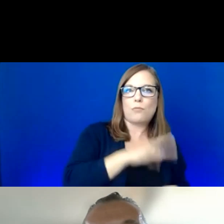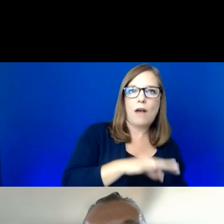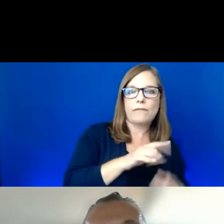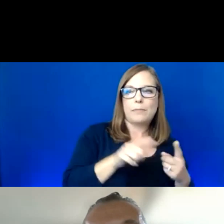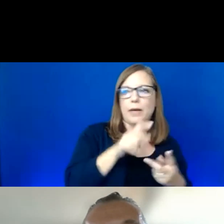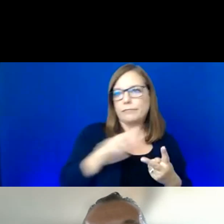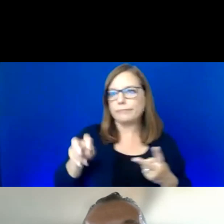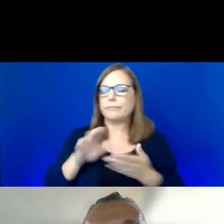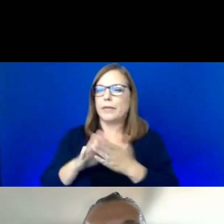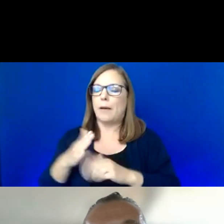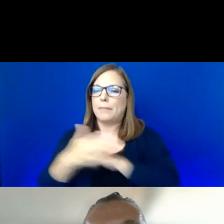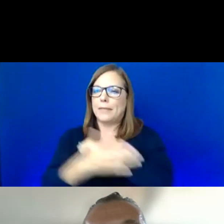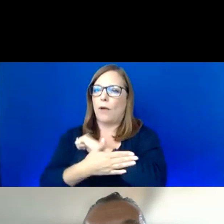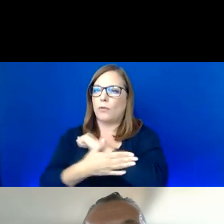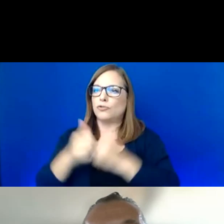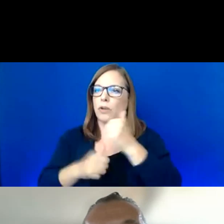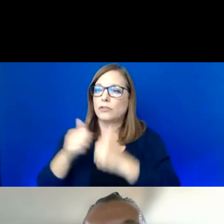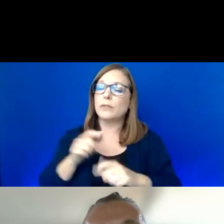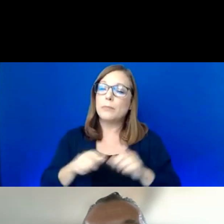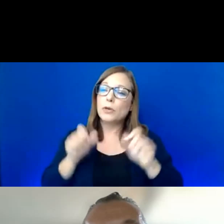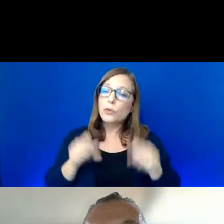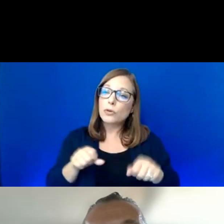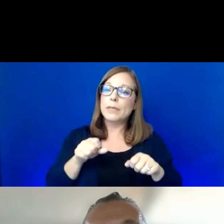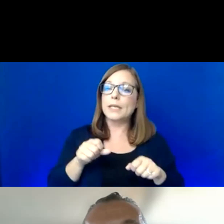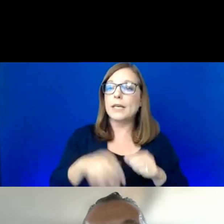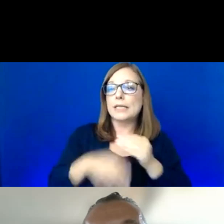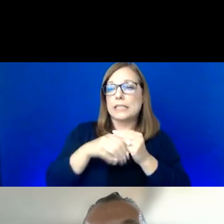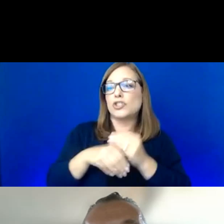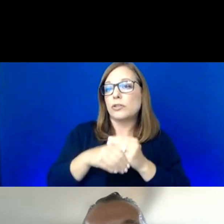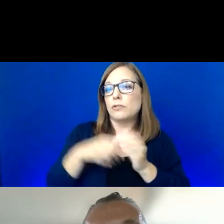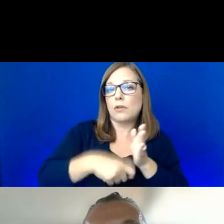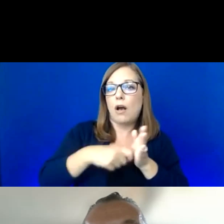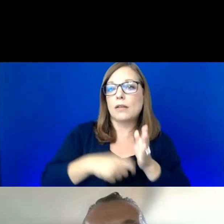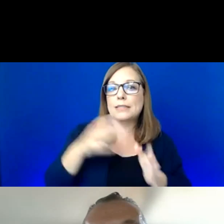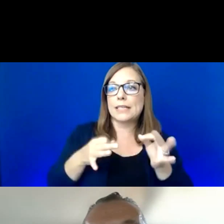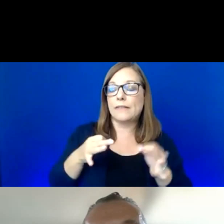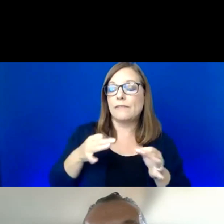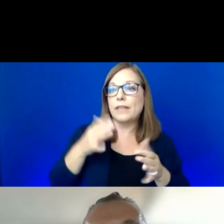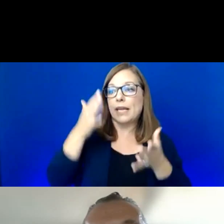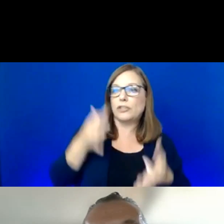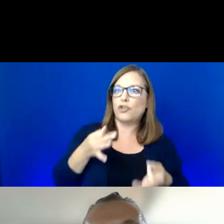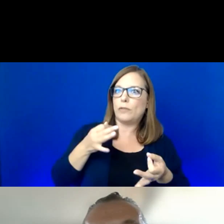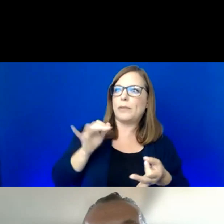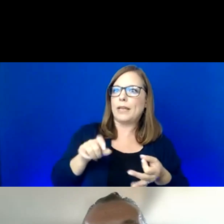increase in cost if the county determines that additional, staffing is required.